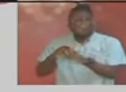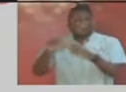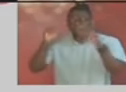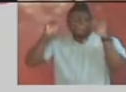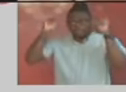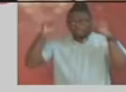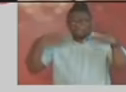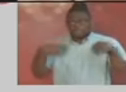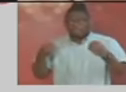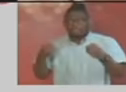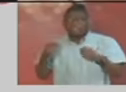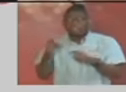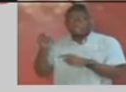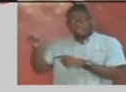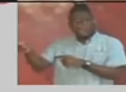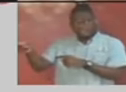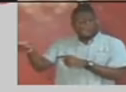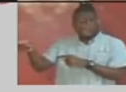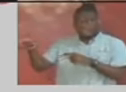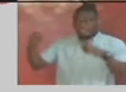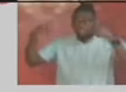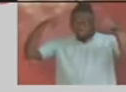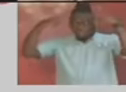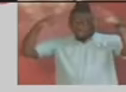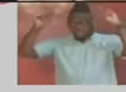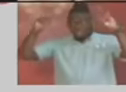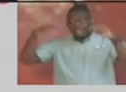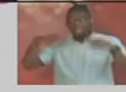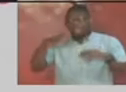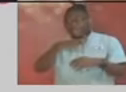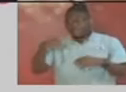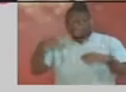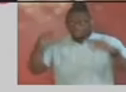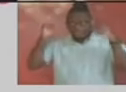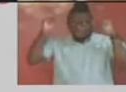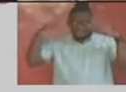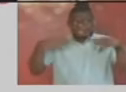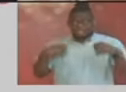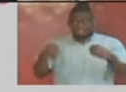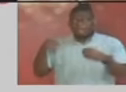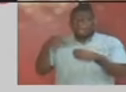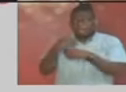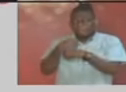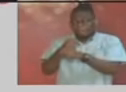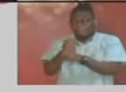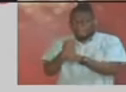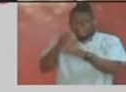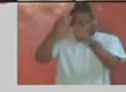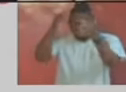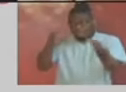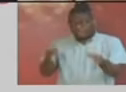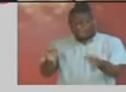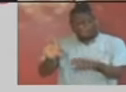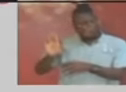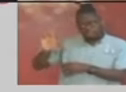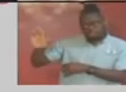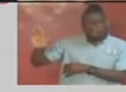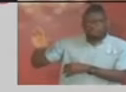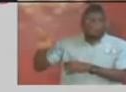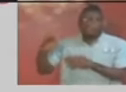will lie with them in the coming weeks. I'm sure we will review certain aspects of what is still